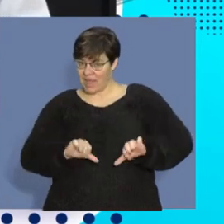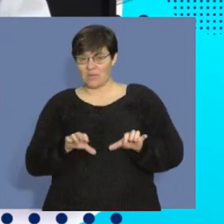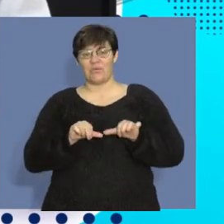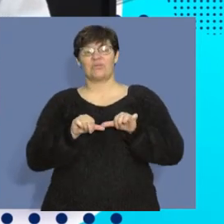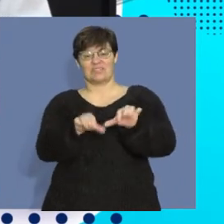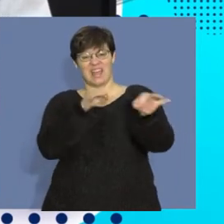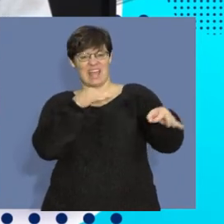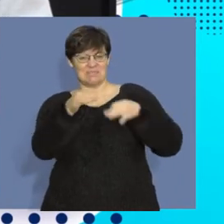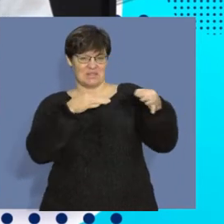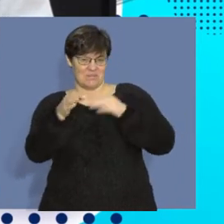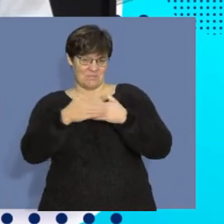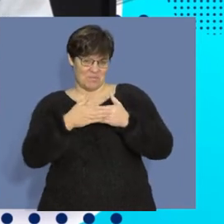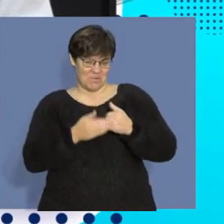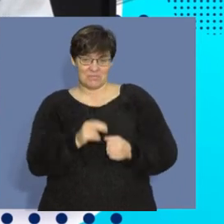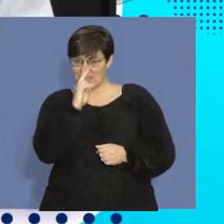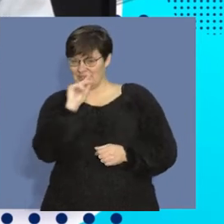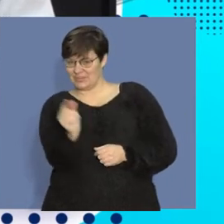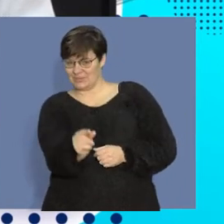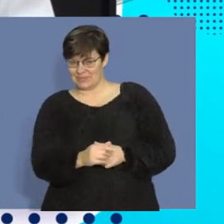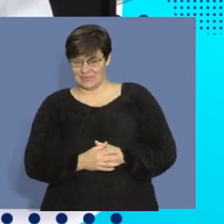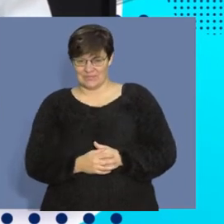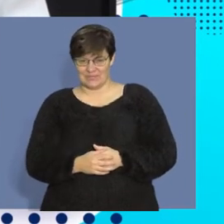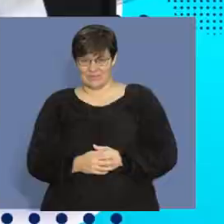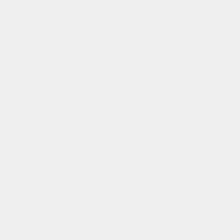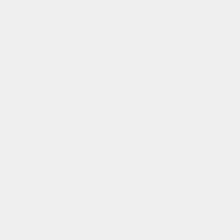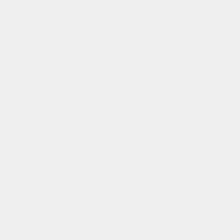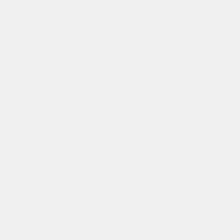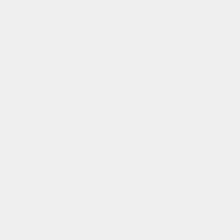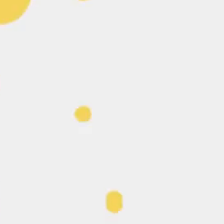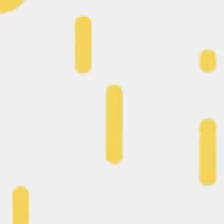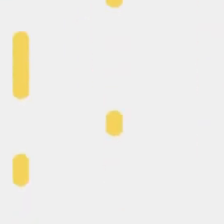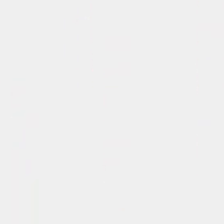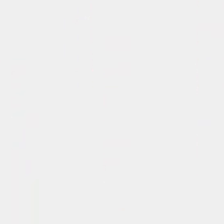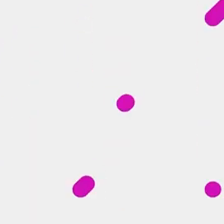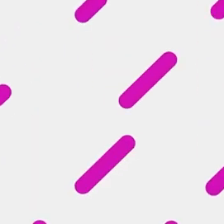back, we'll continue with our lesson on VAT. See you just now.